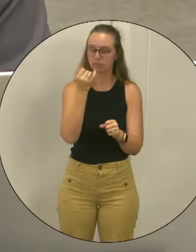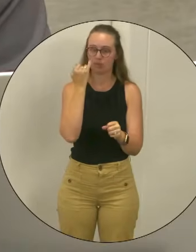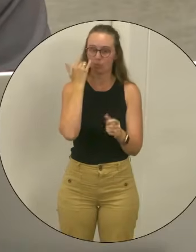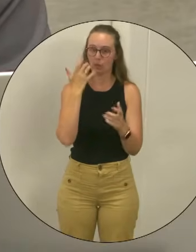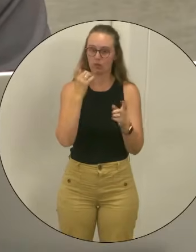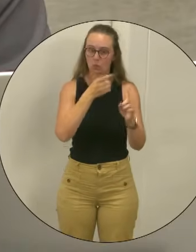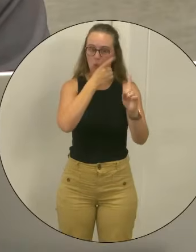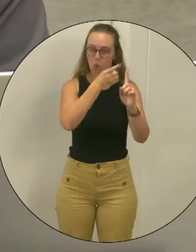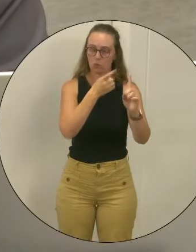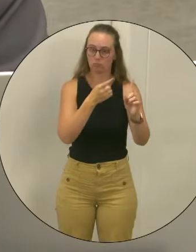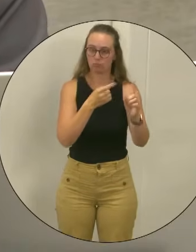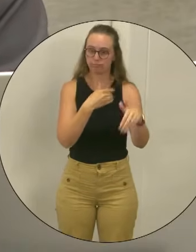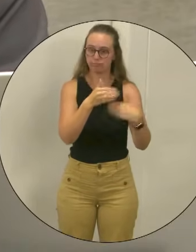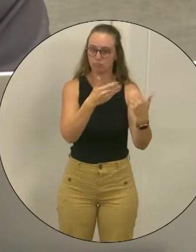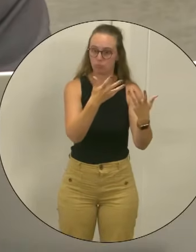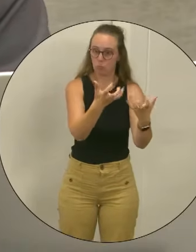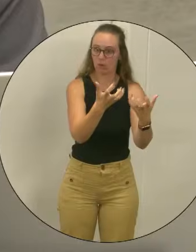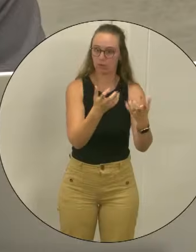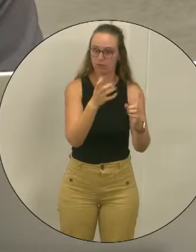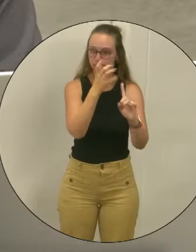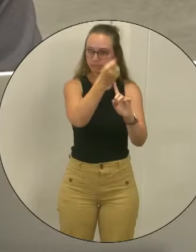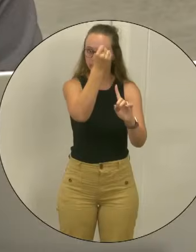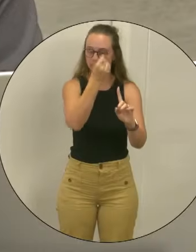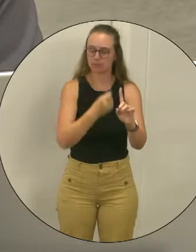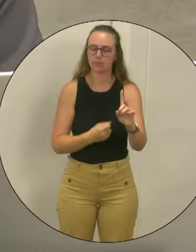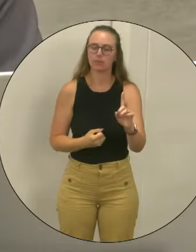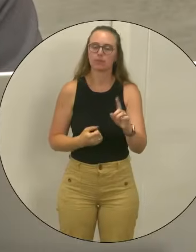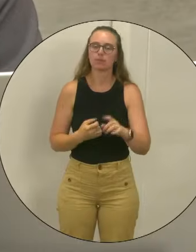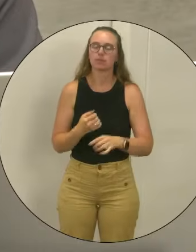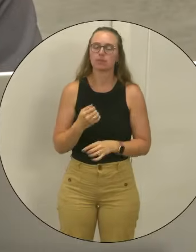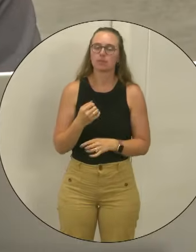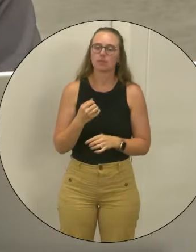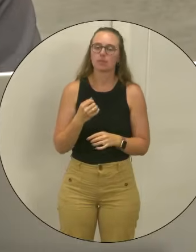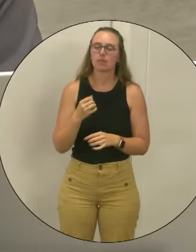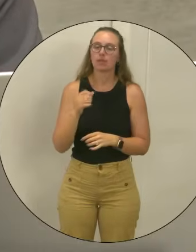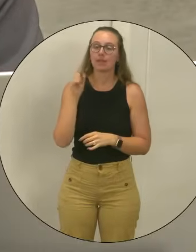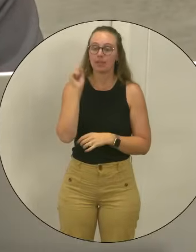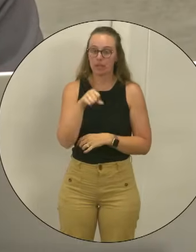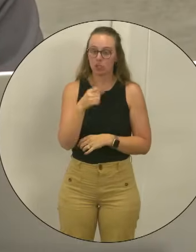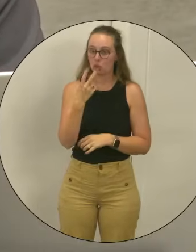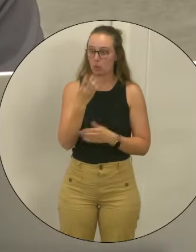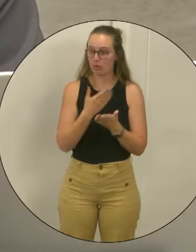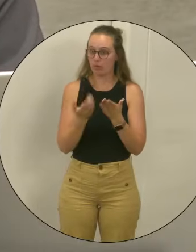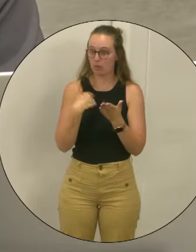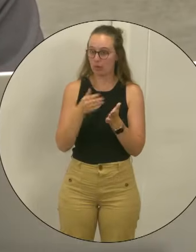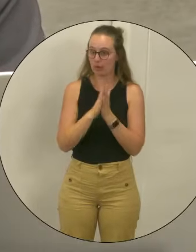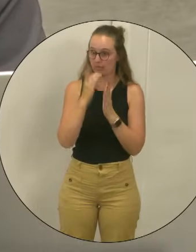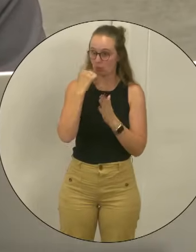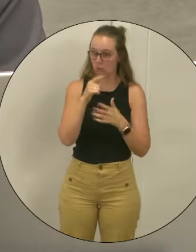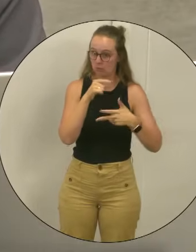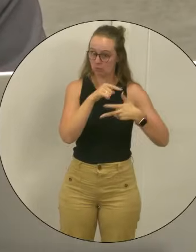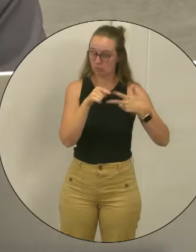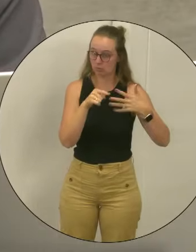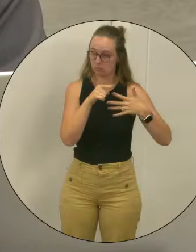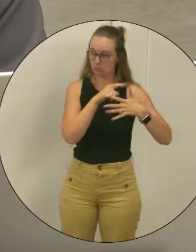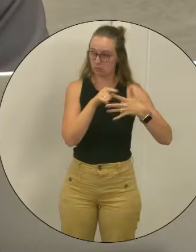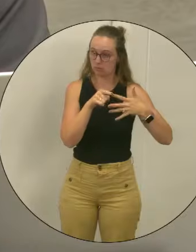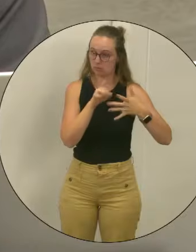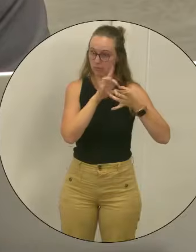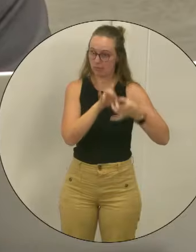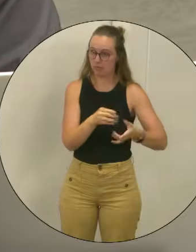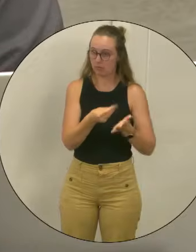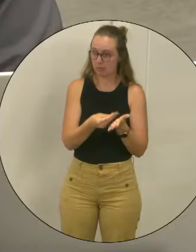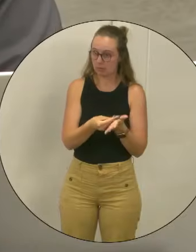the fastest and the farthest. And so, yes, two of the things we're asking for are